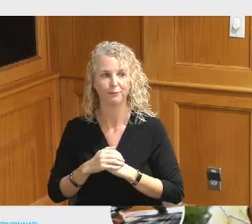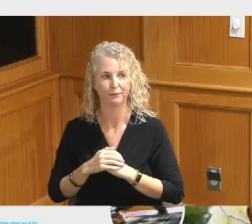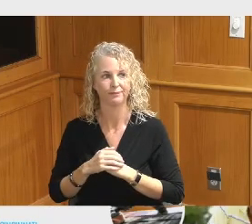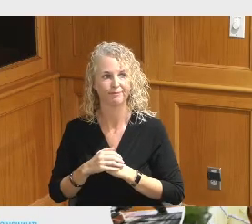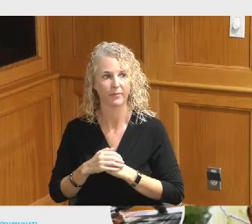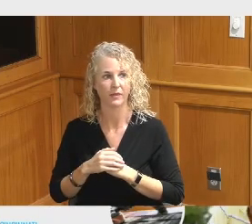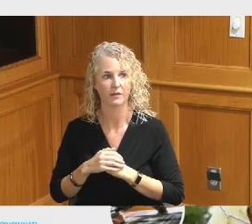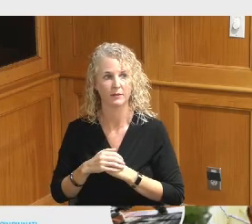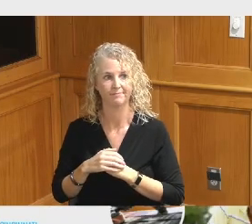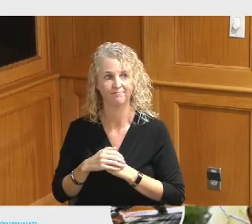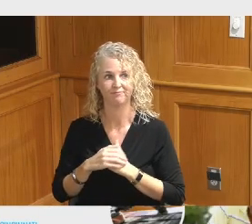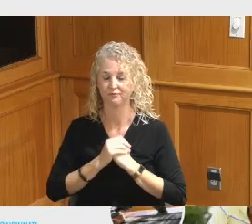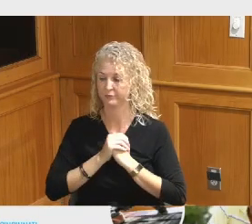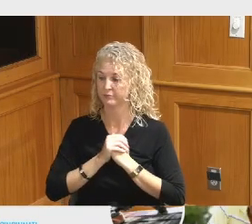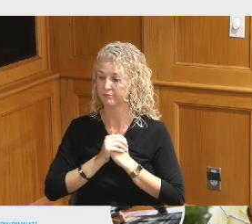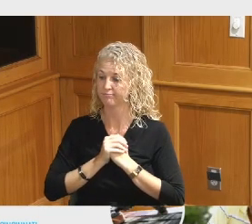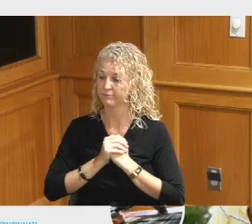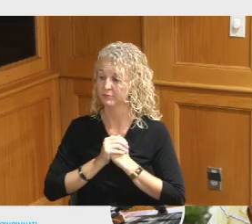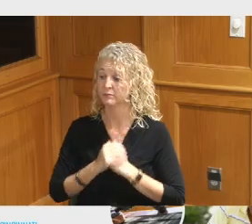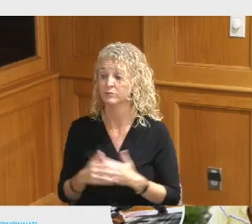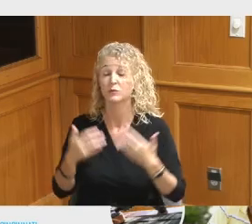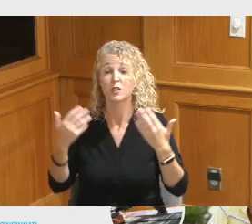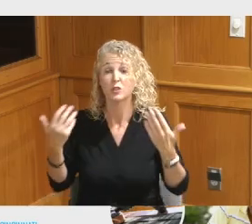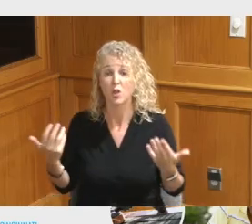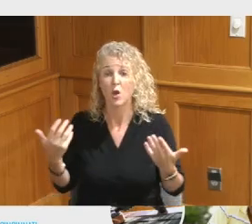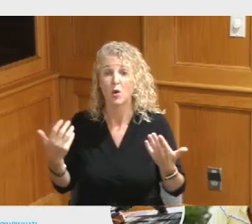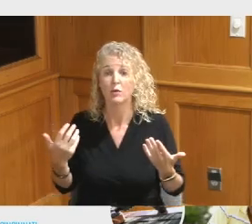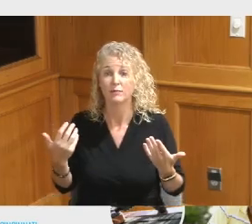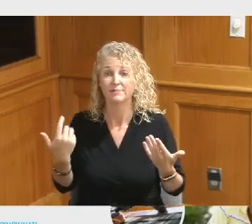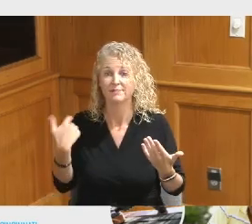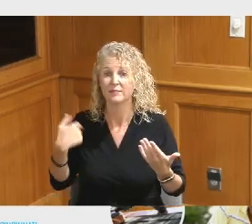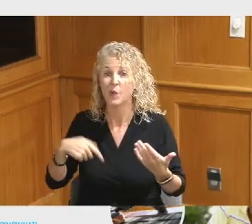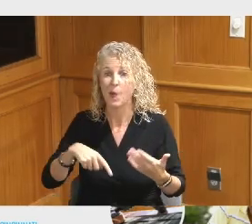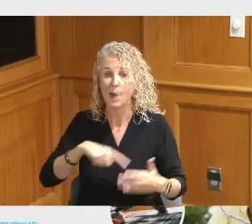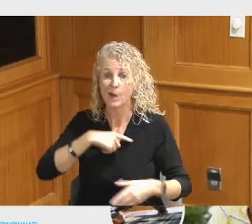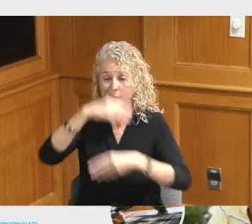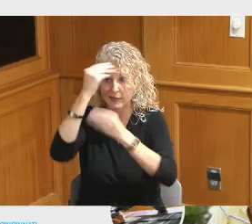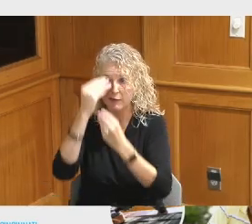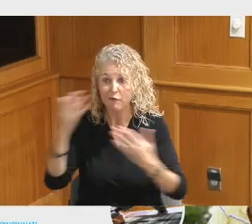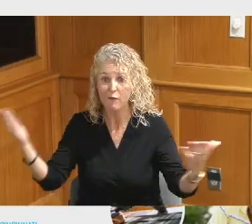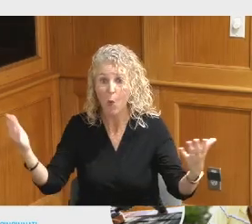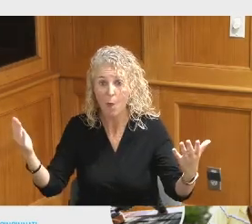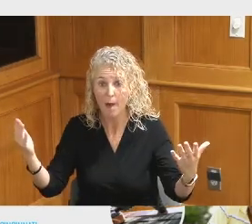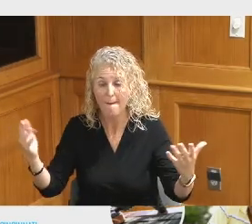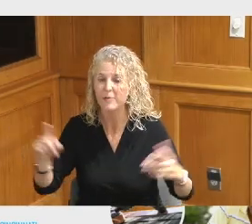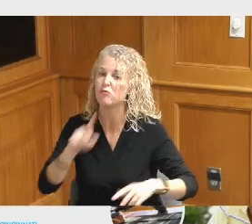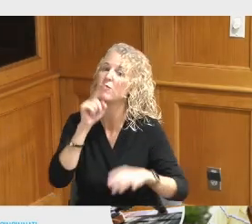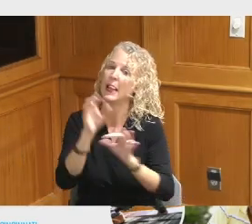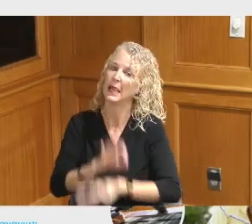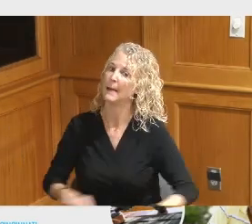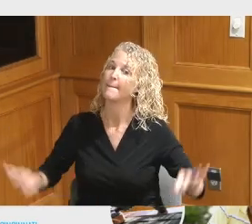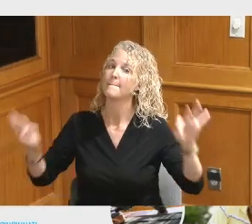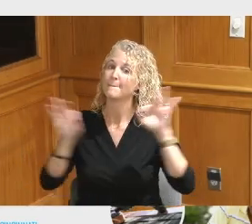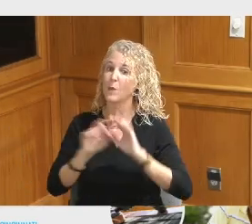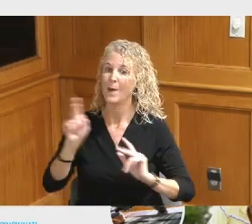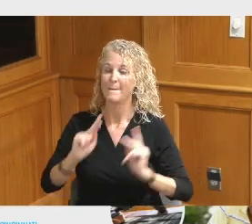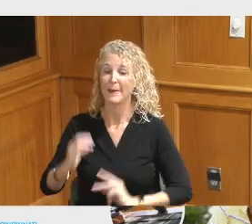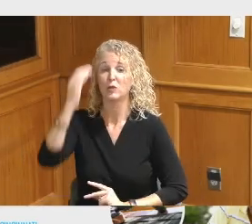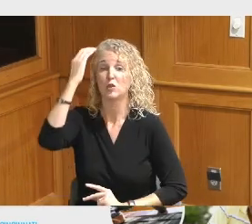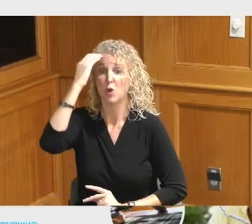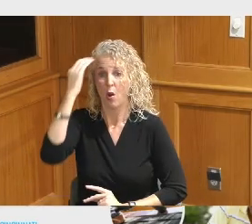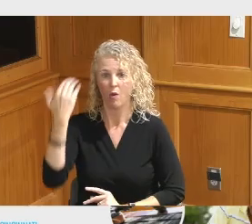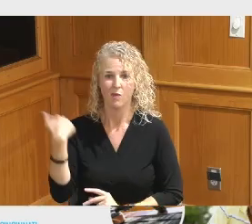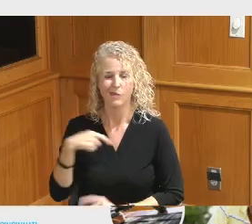this program. So getting the word out about this program is essential, and we have spent a lot of time over